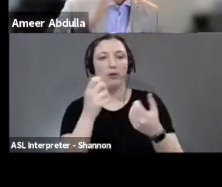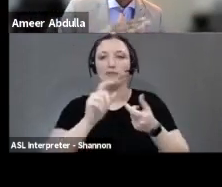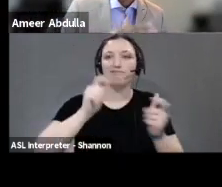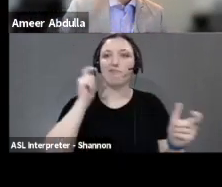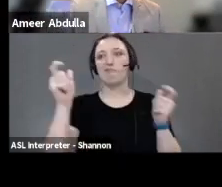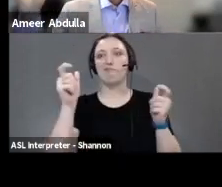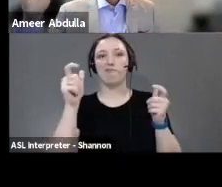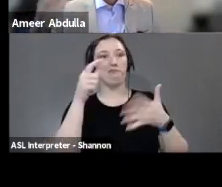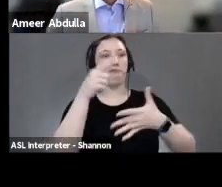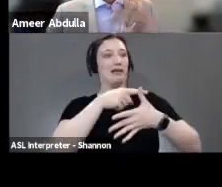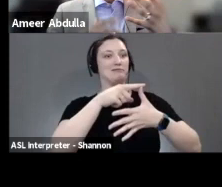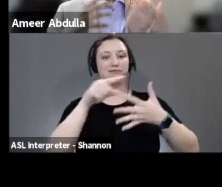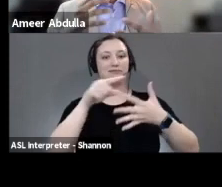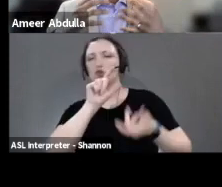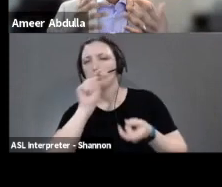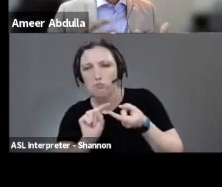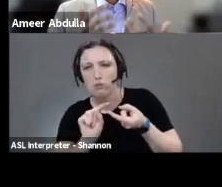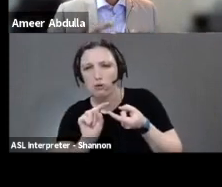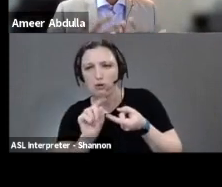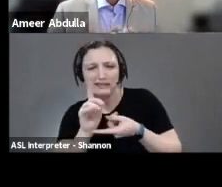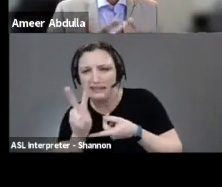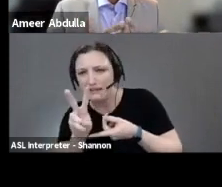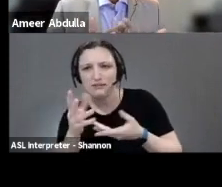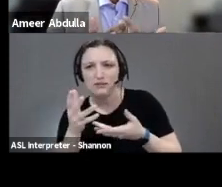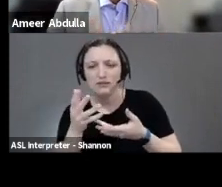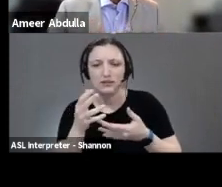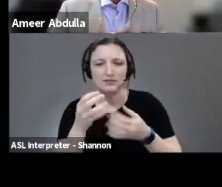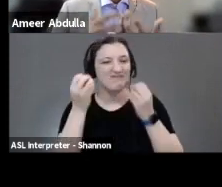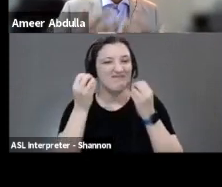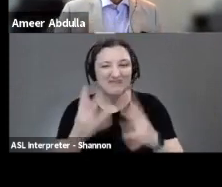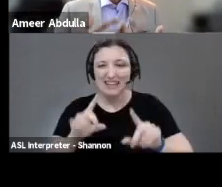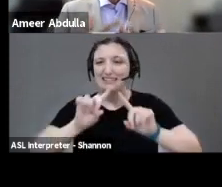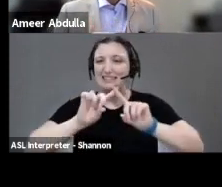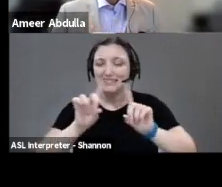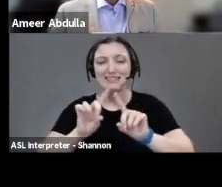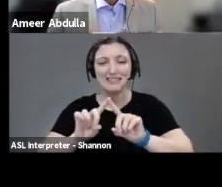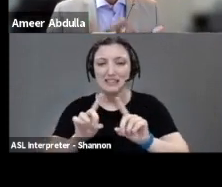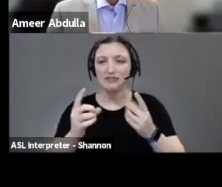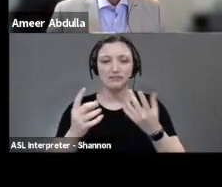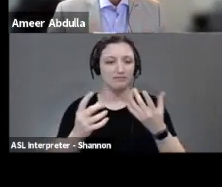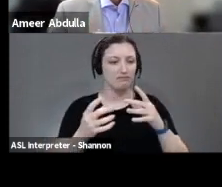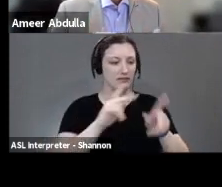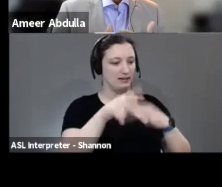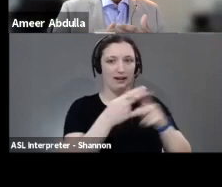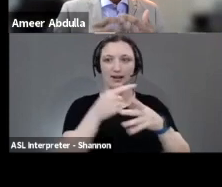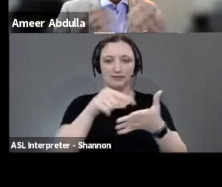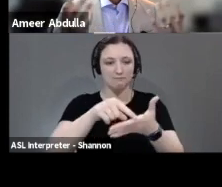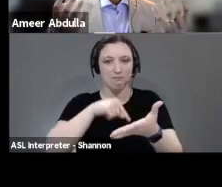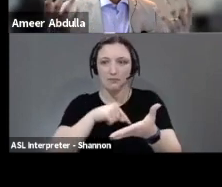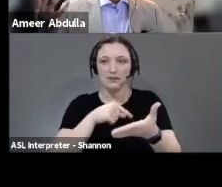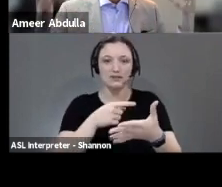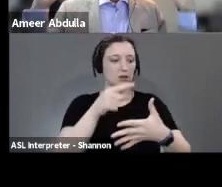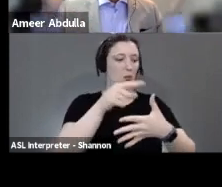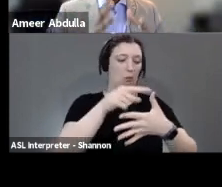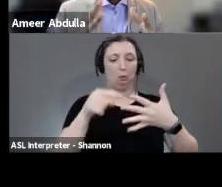dividend, small salary, big dividend. There are so many different ways and combinations and permutations of compensation